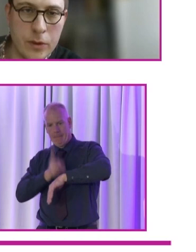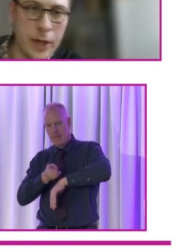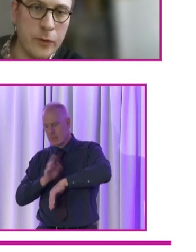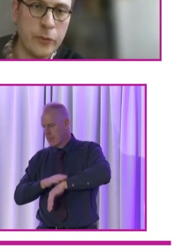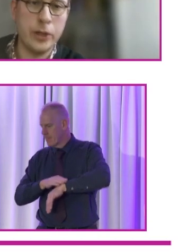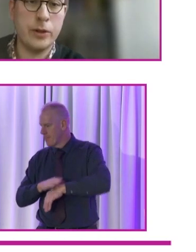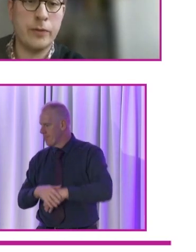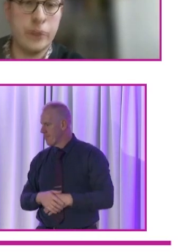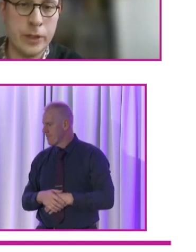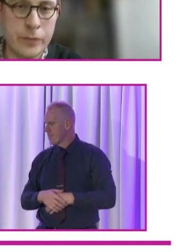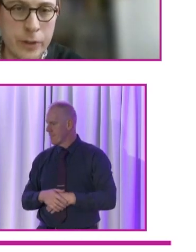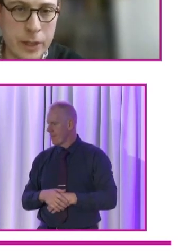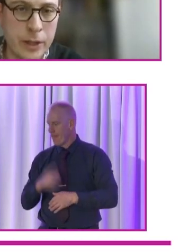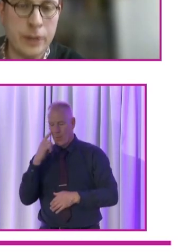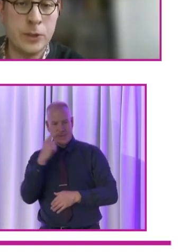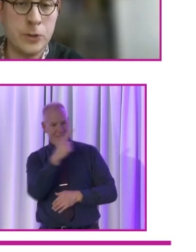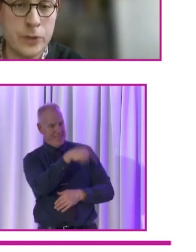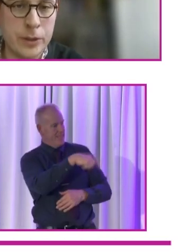Thank you